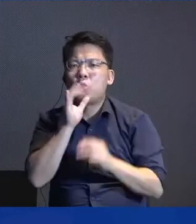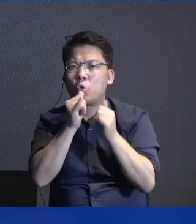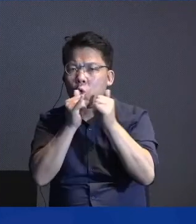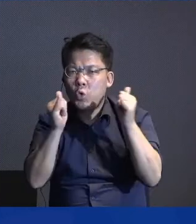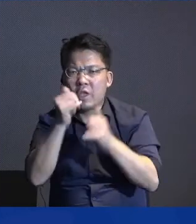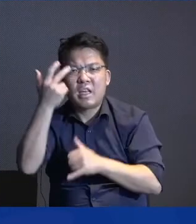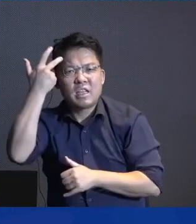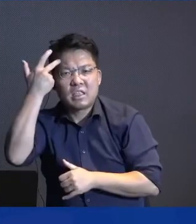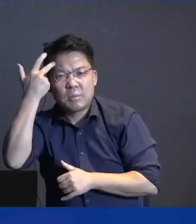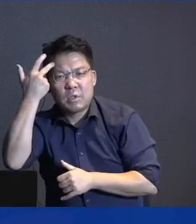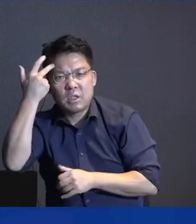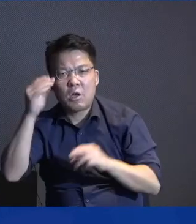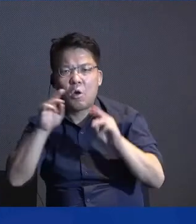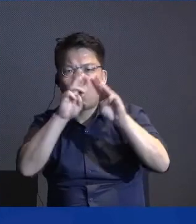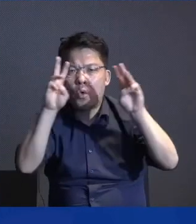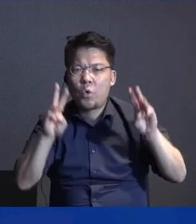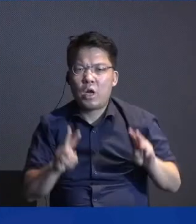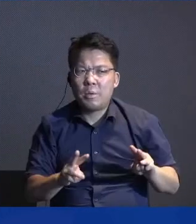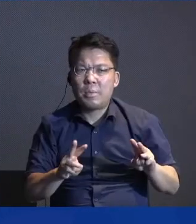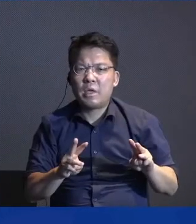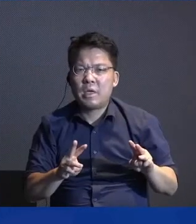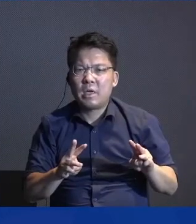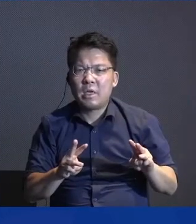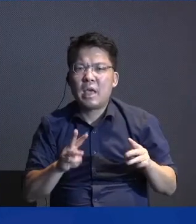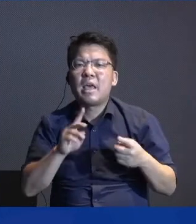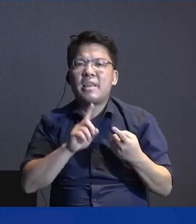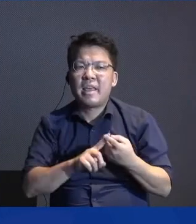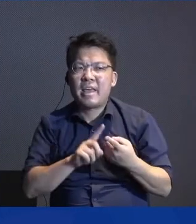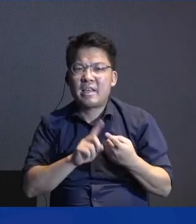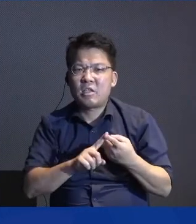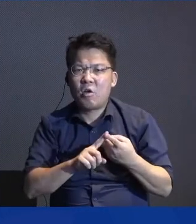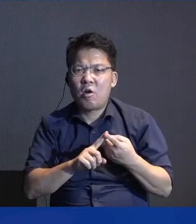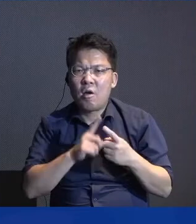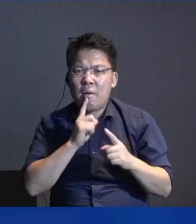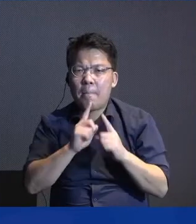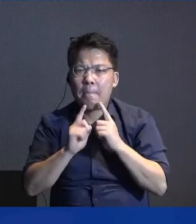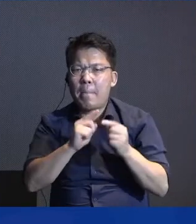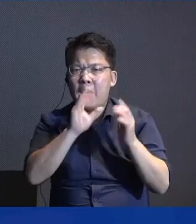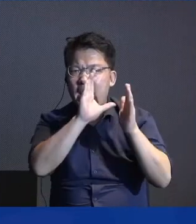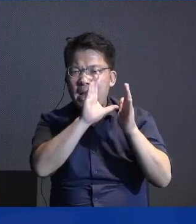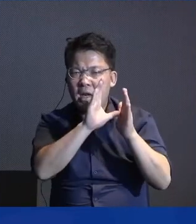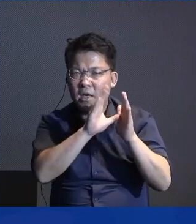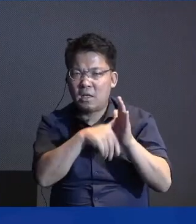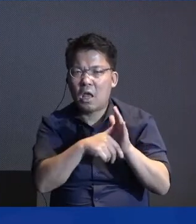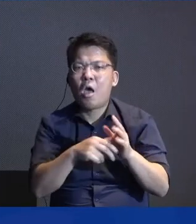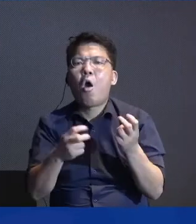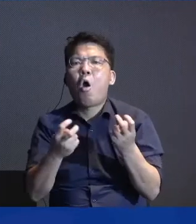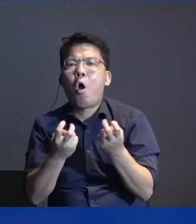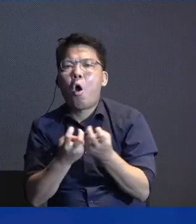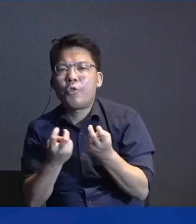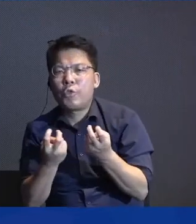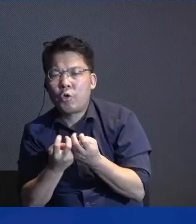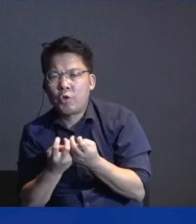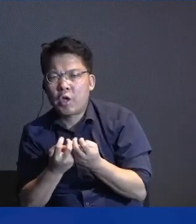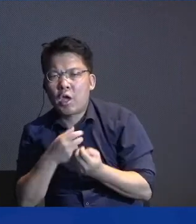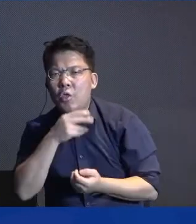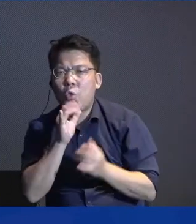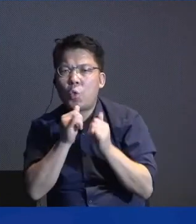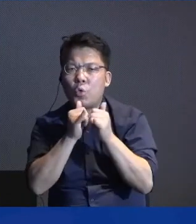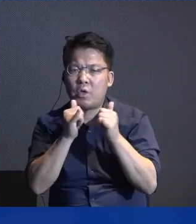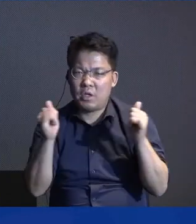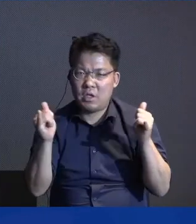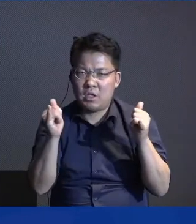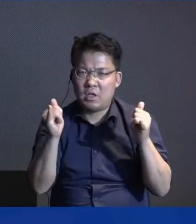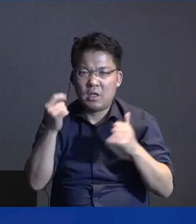well-being and how older adults pursue or strive for their psychological well-being in a